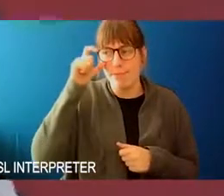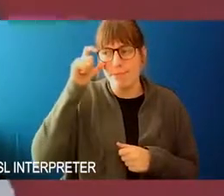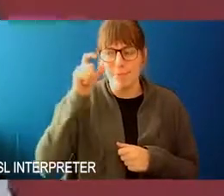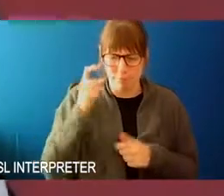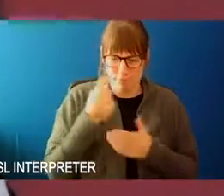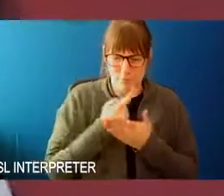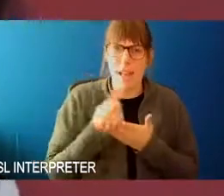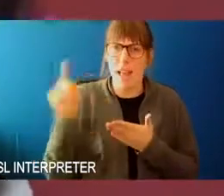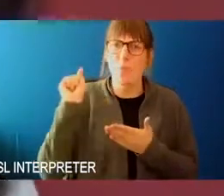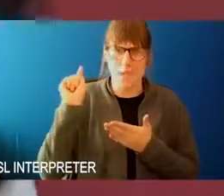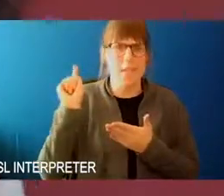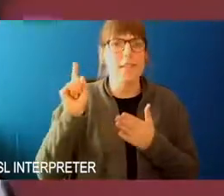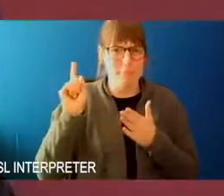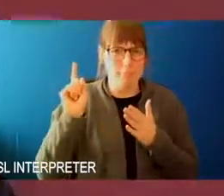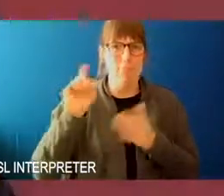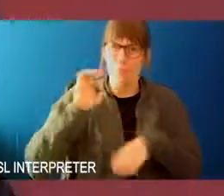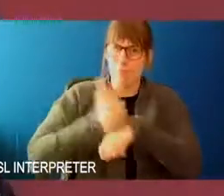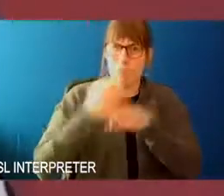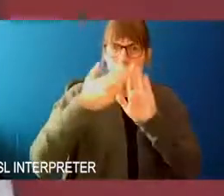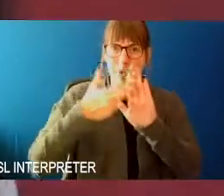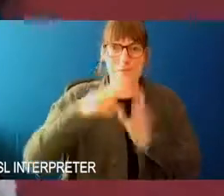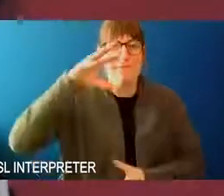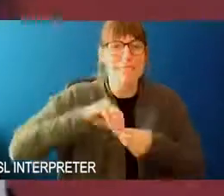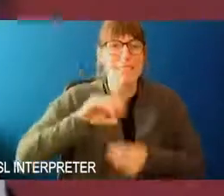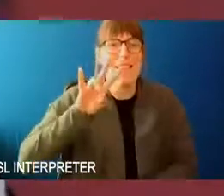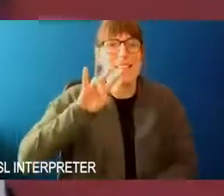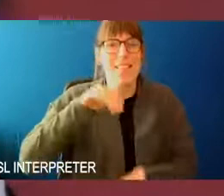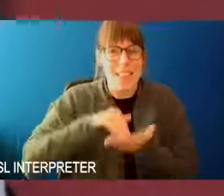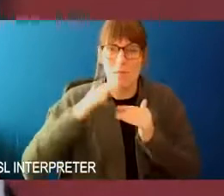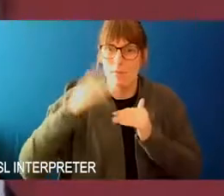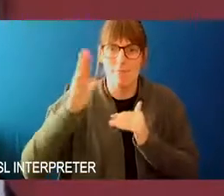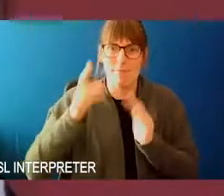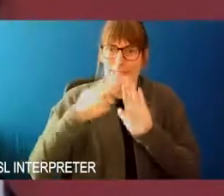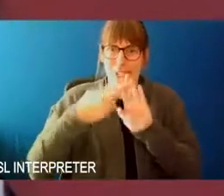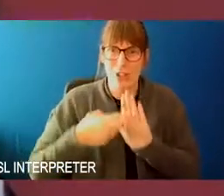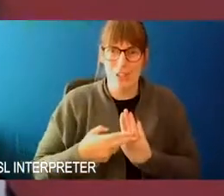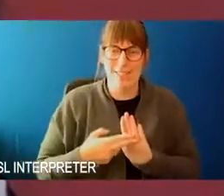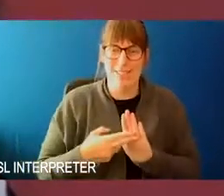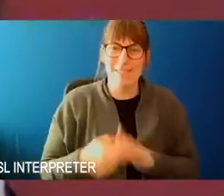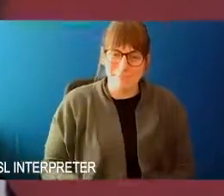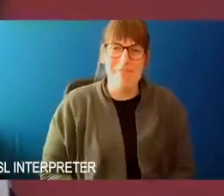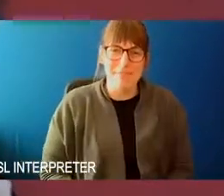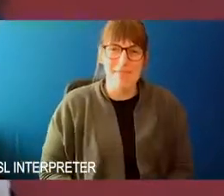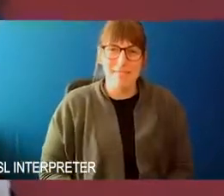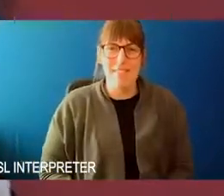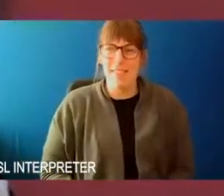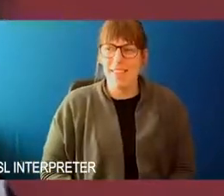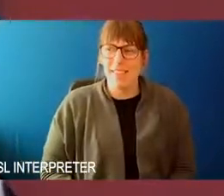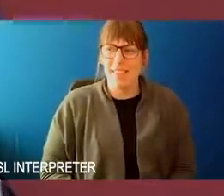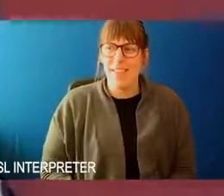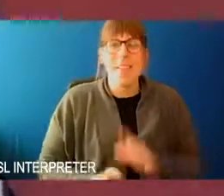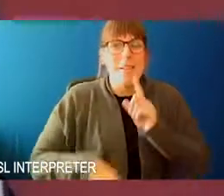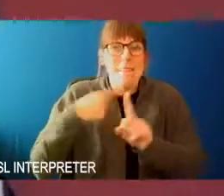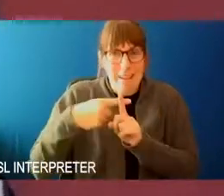did their business. And that was about a week ago. And now we've got over 7,000 signatures